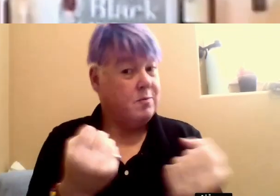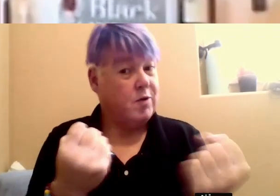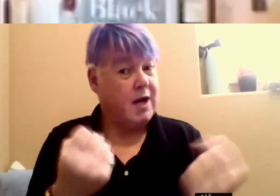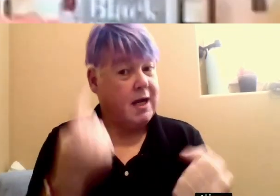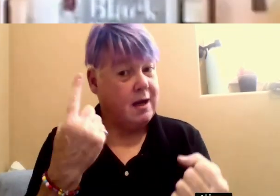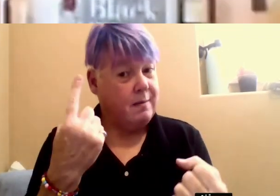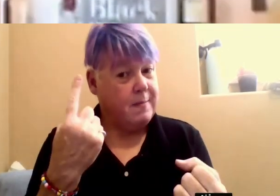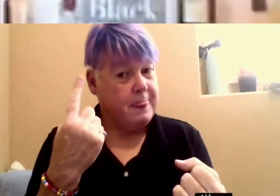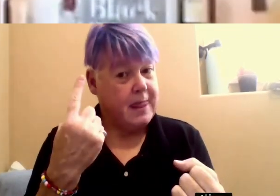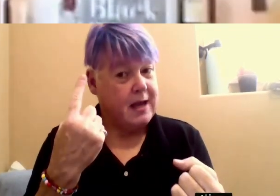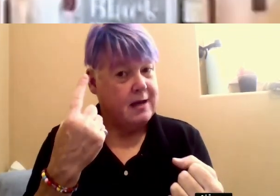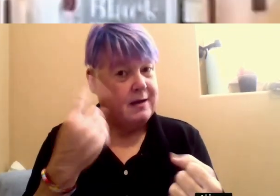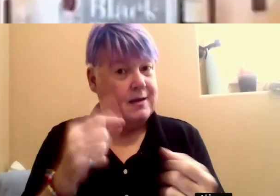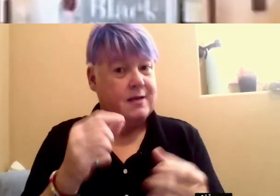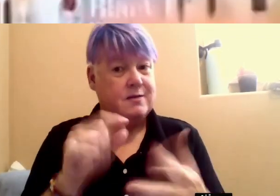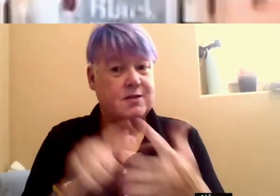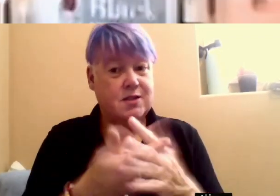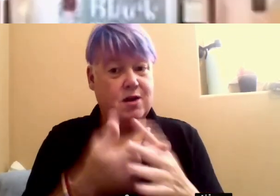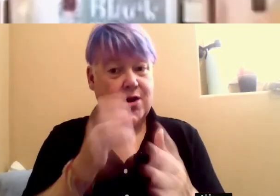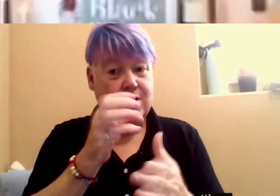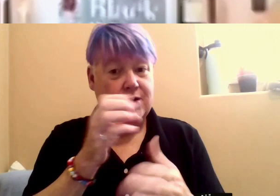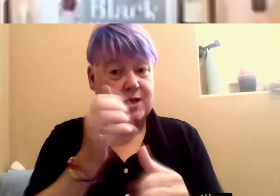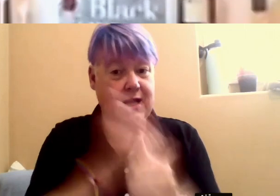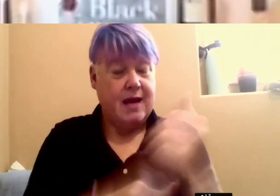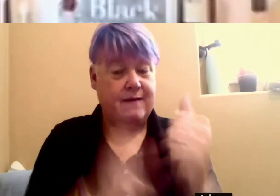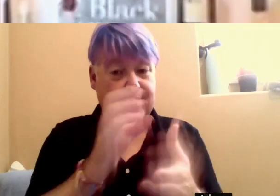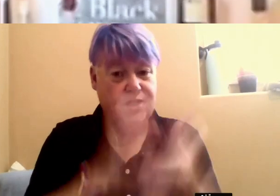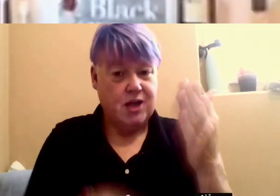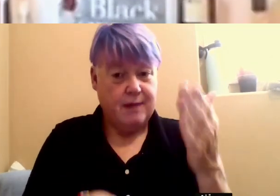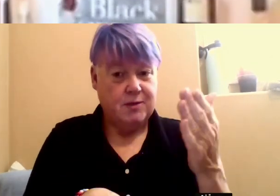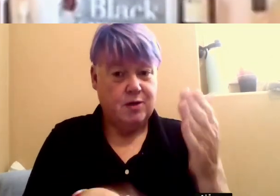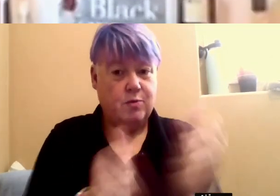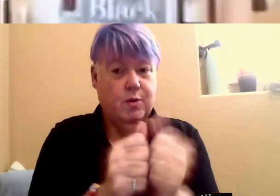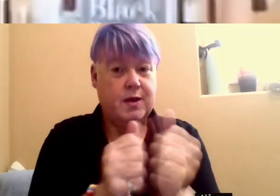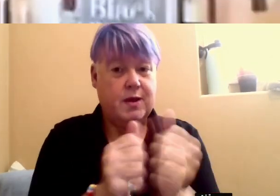and begin every chapter with it and just spread it out. And then try to